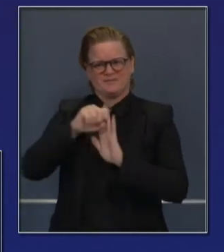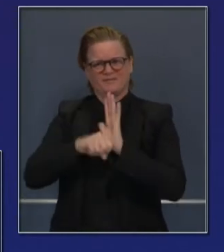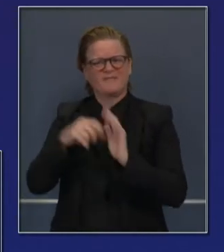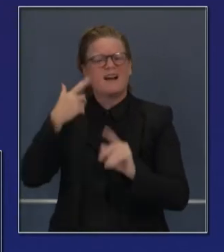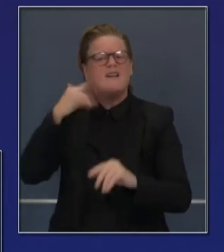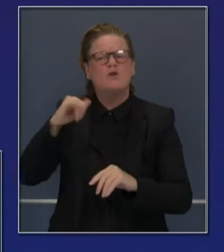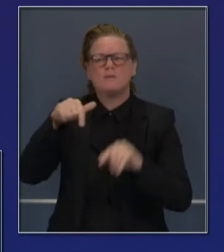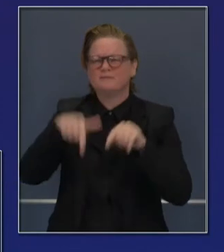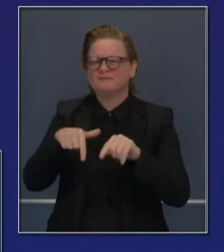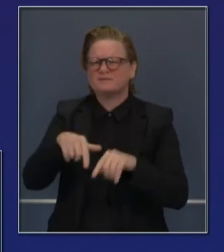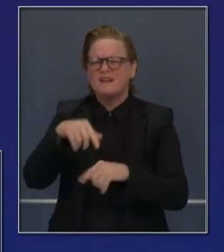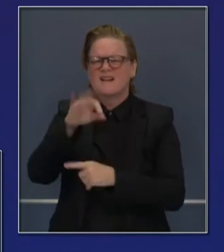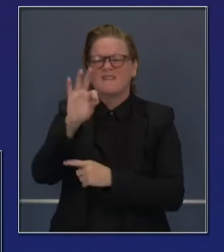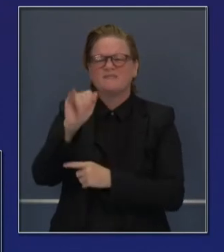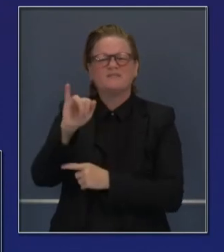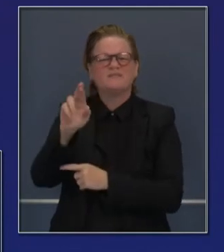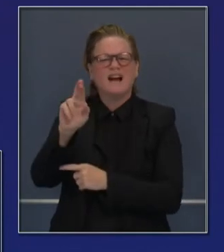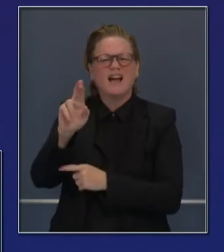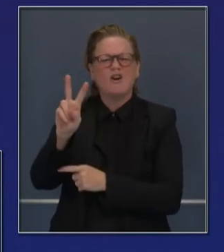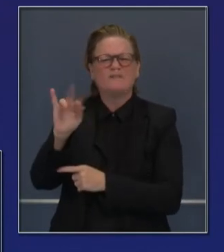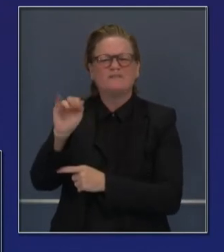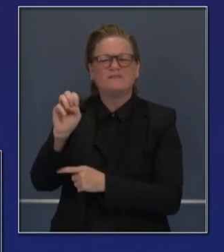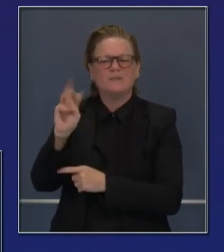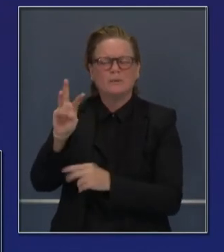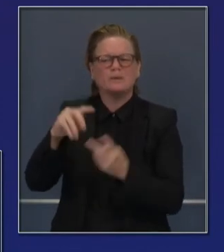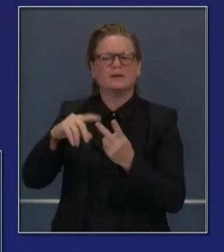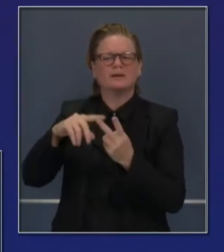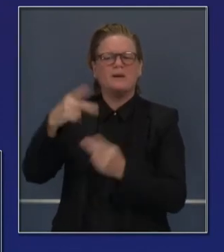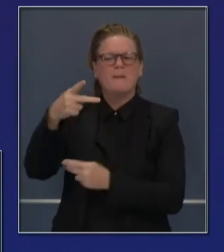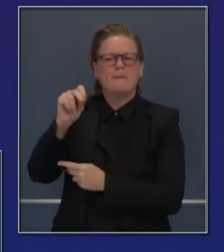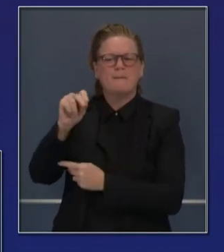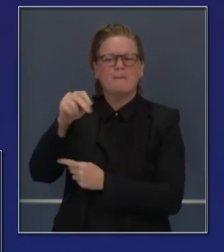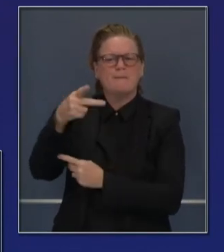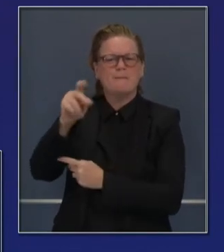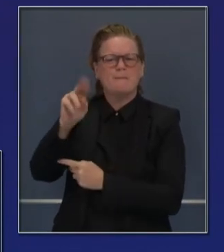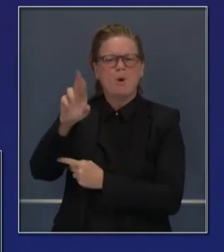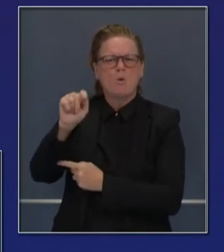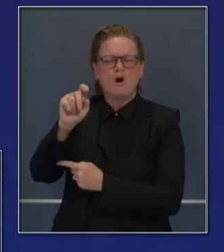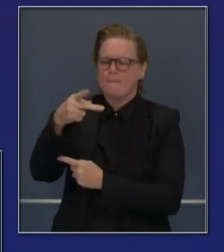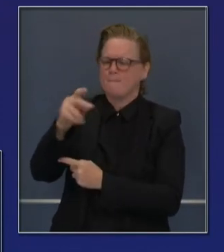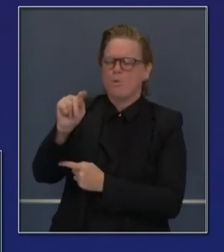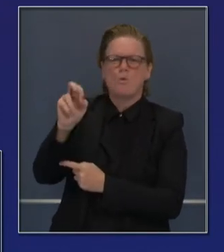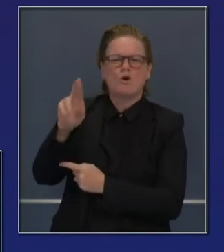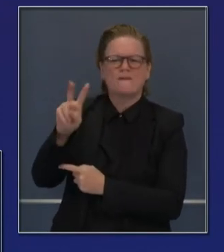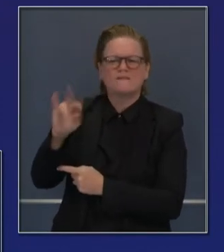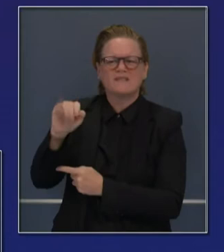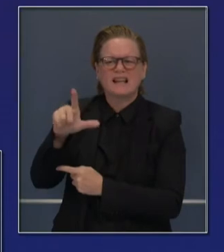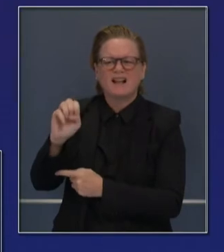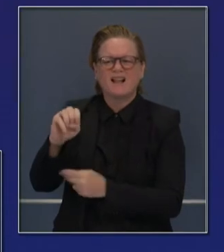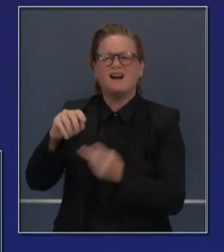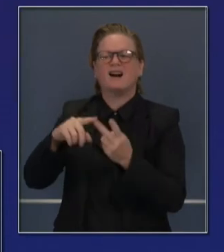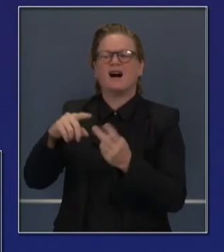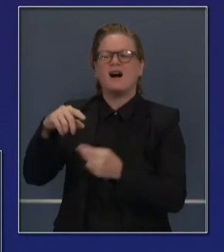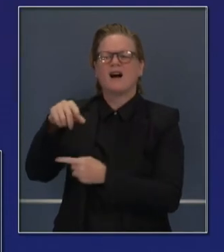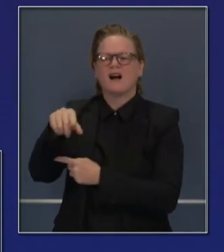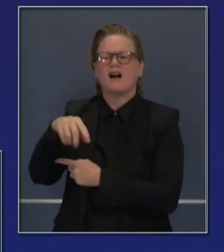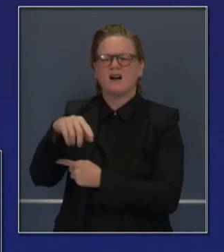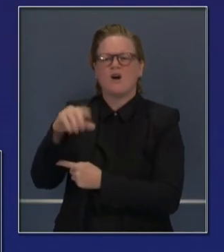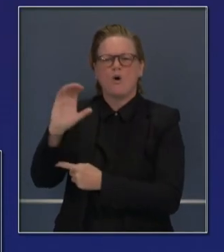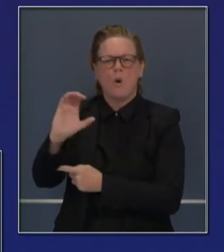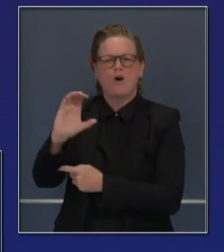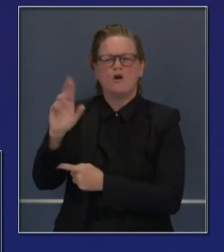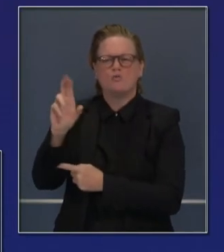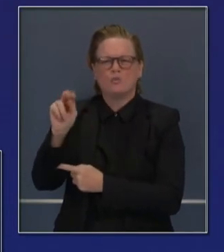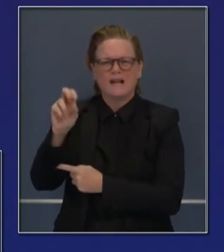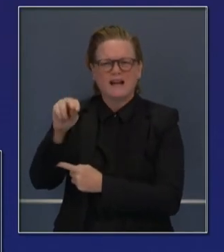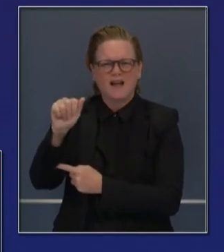Fairview and Porterville, forgive me, places like the Arco Arena up in Sacramento in warm, what we refer to as warm status. And that just